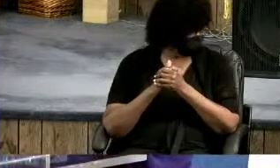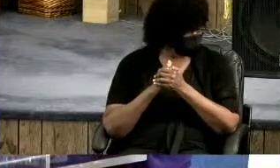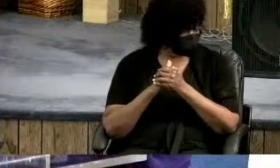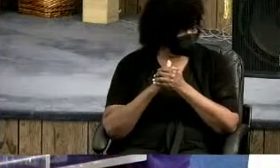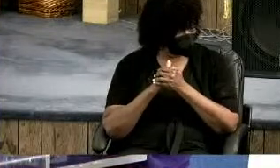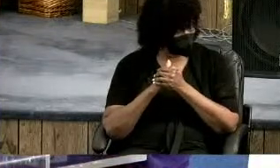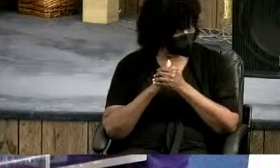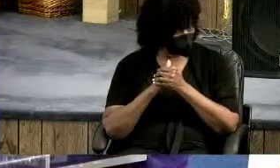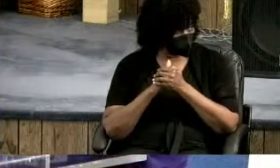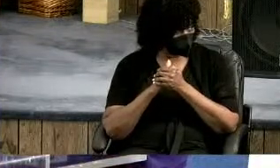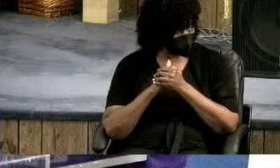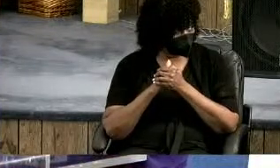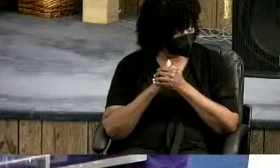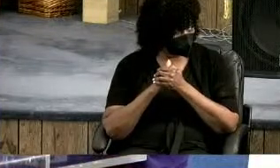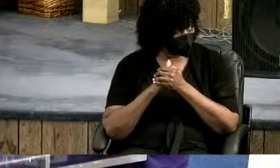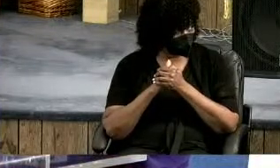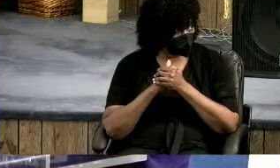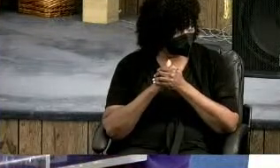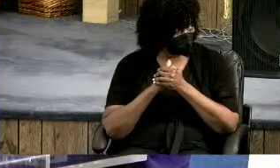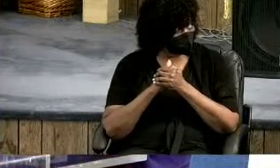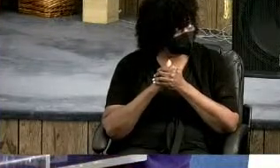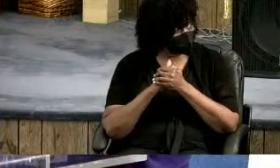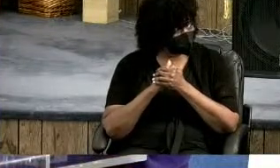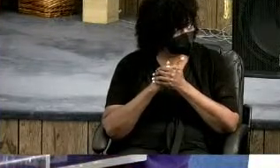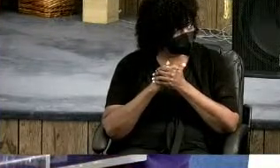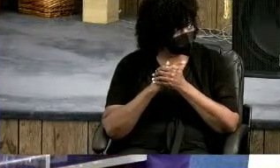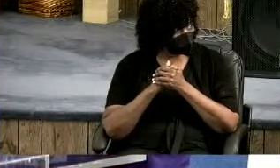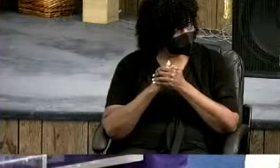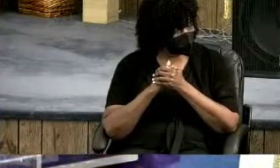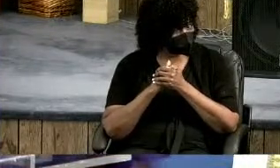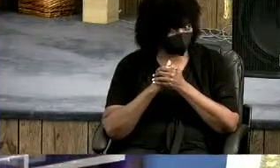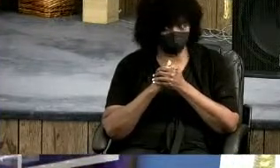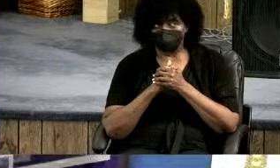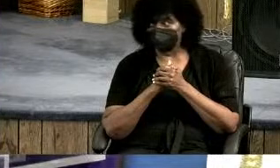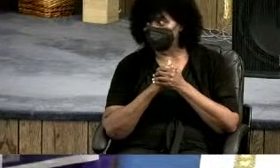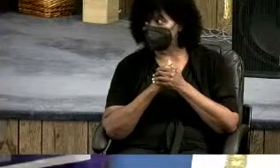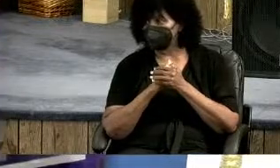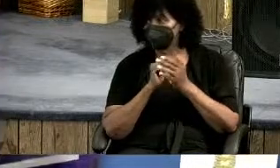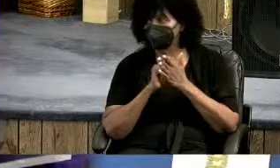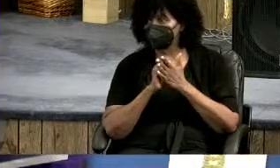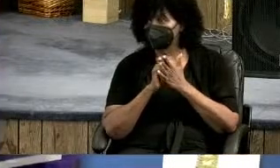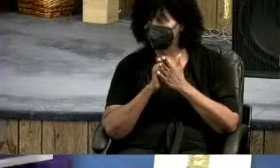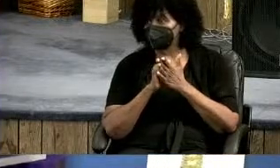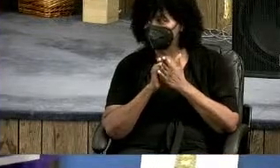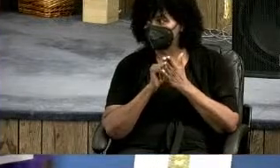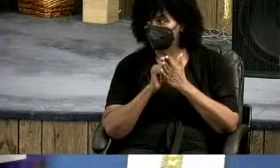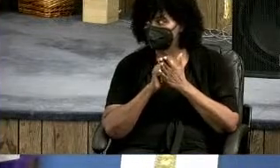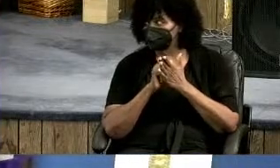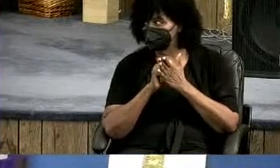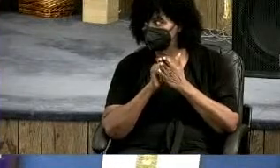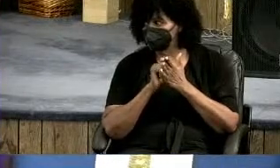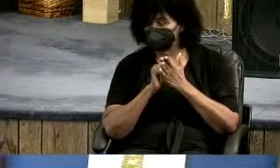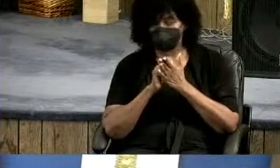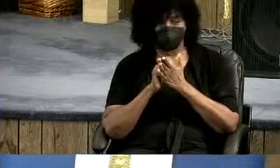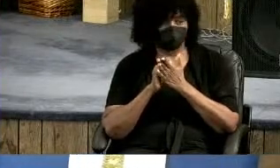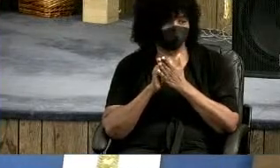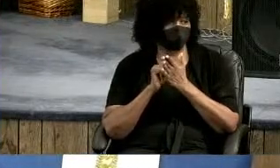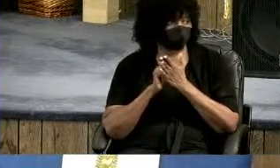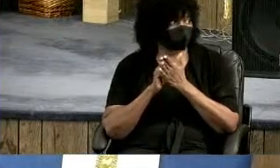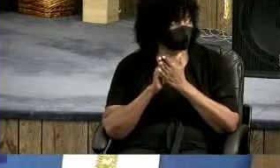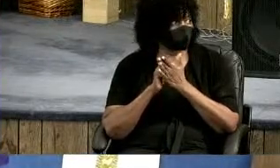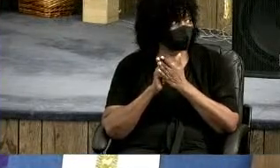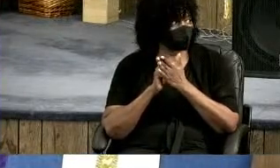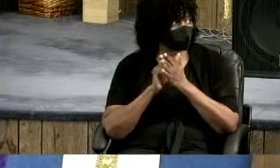remember those who are no longer with us. And we also want to remember those who are missing